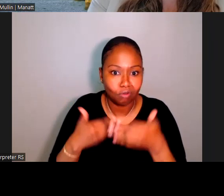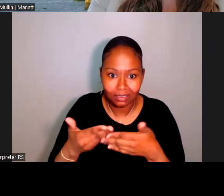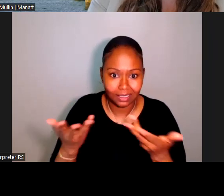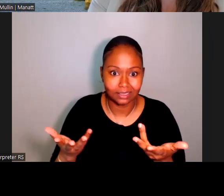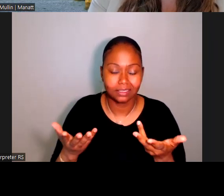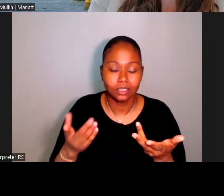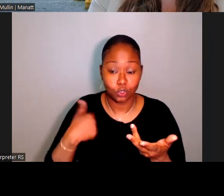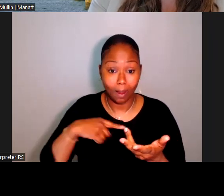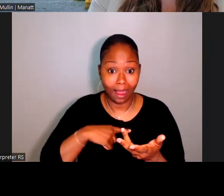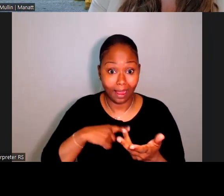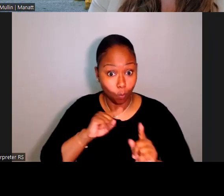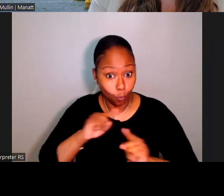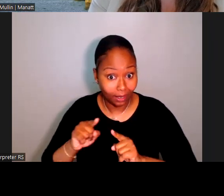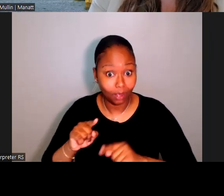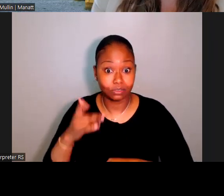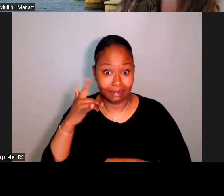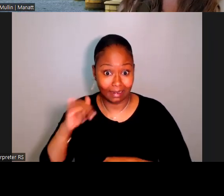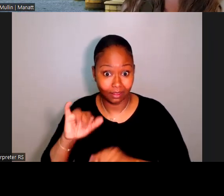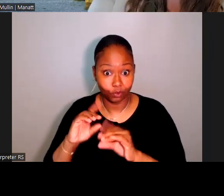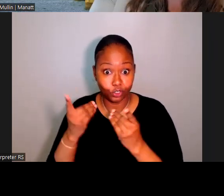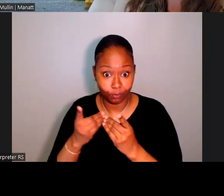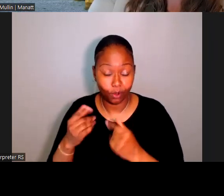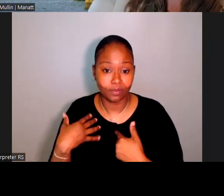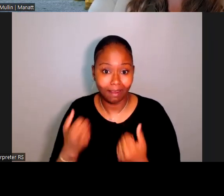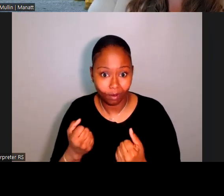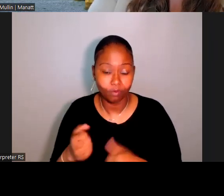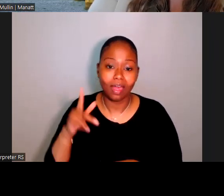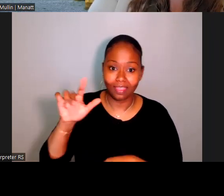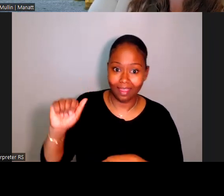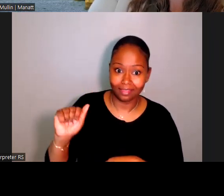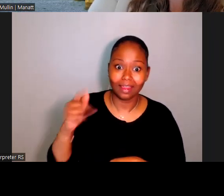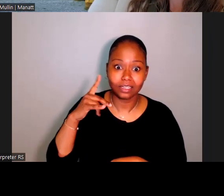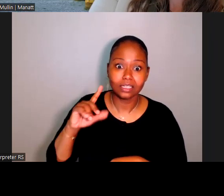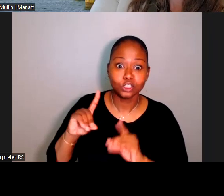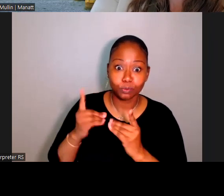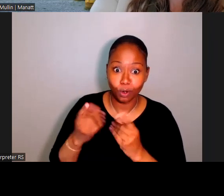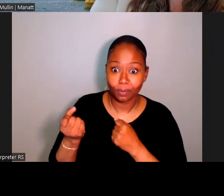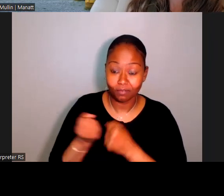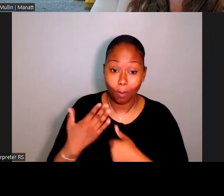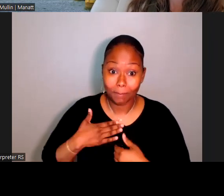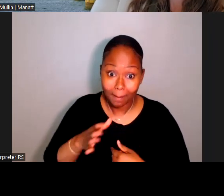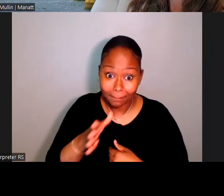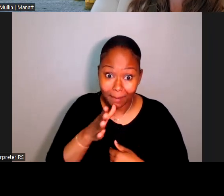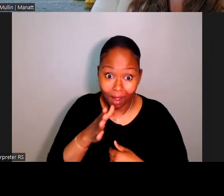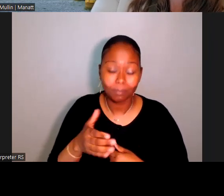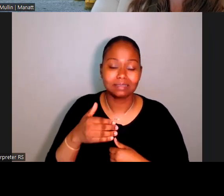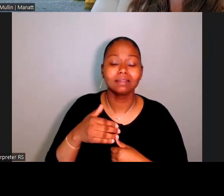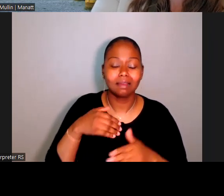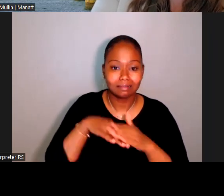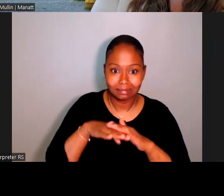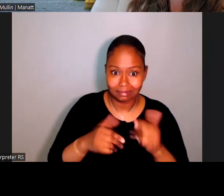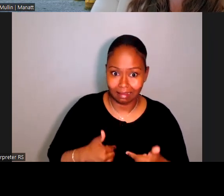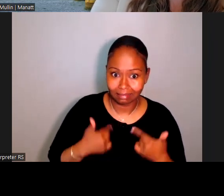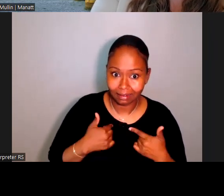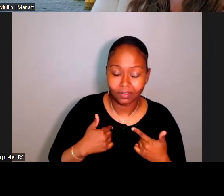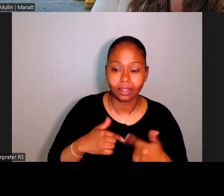I went out to the California Department of Health, the LA Department of Health. My mom's in an assisted living, so I went to the Department of Social Services. I went to